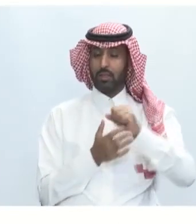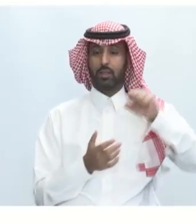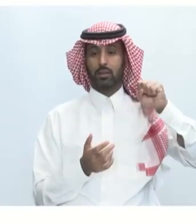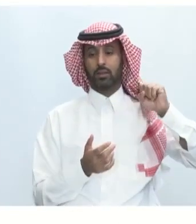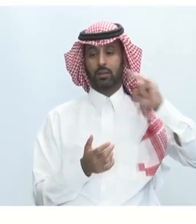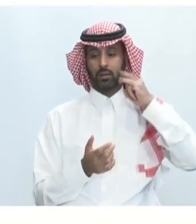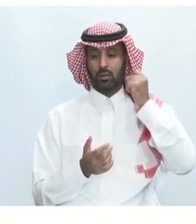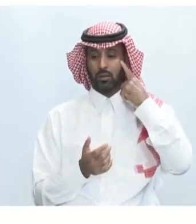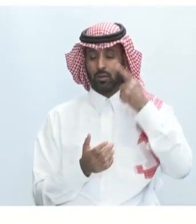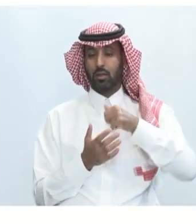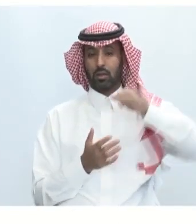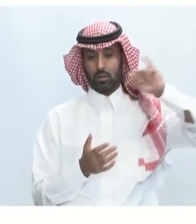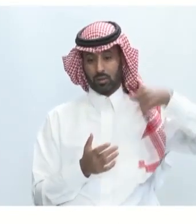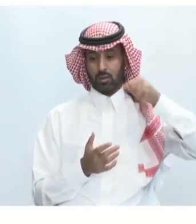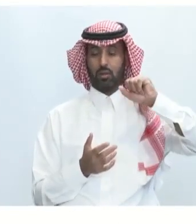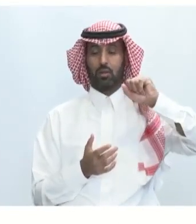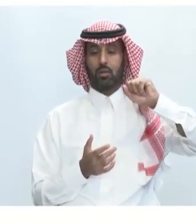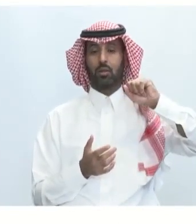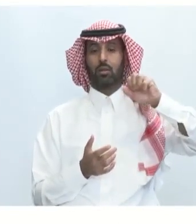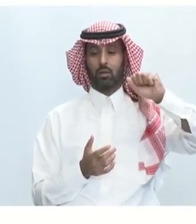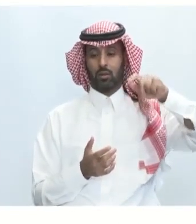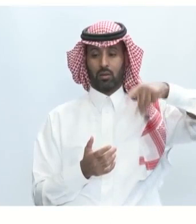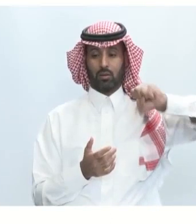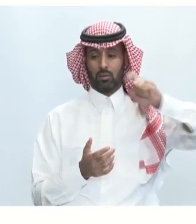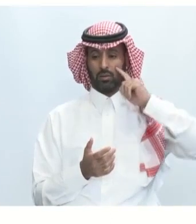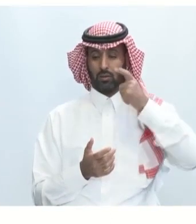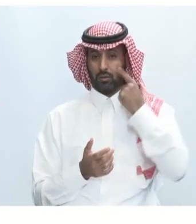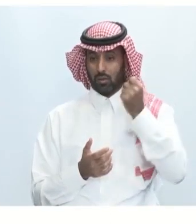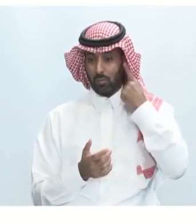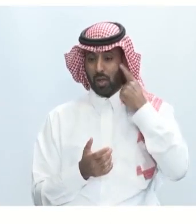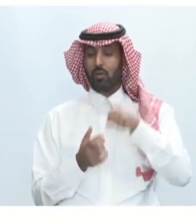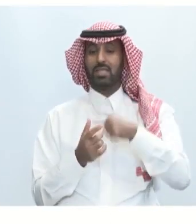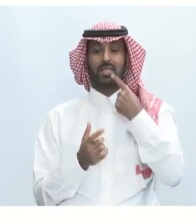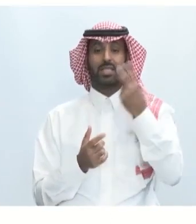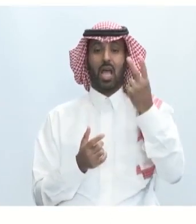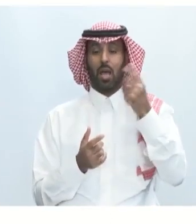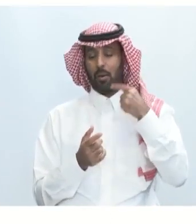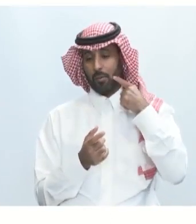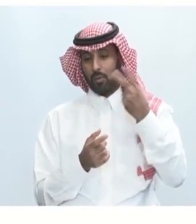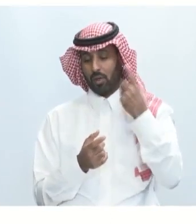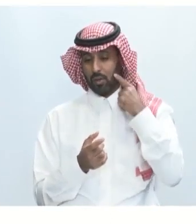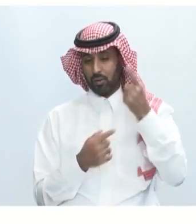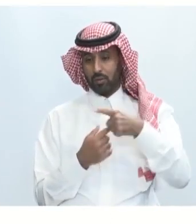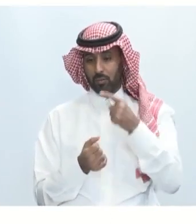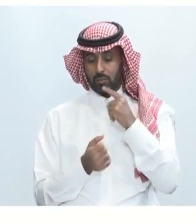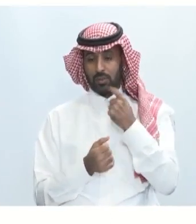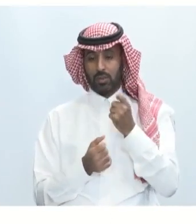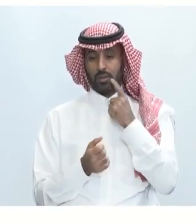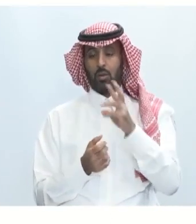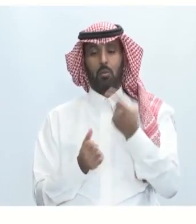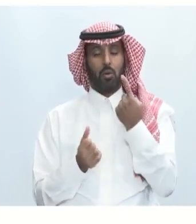famous Japanese sports show. It's very popular in Japan, of course, entertainment that airs twice a year. It's